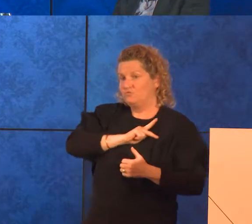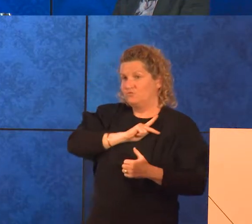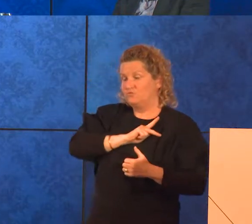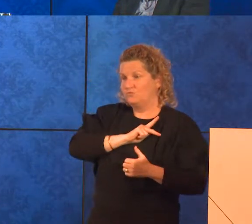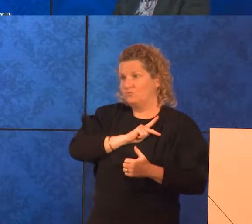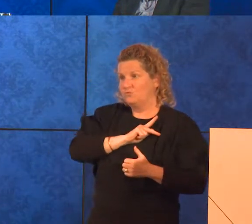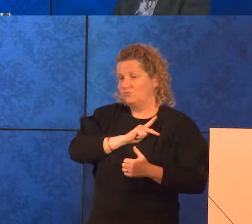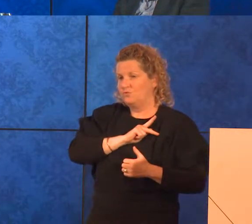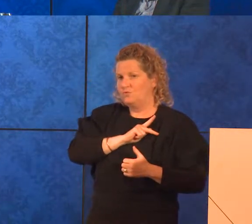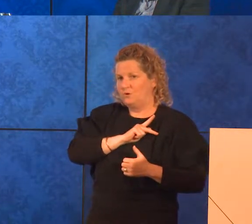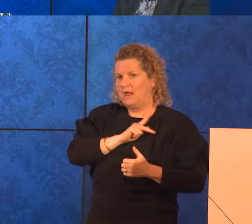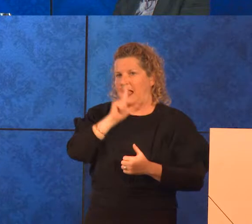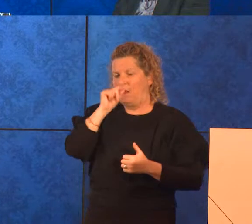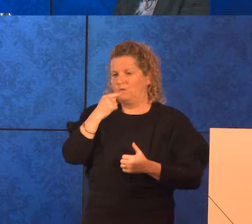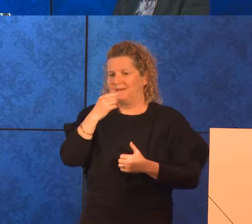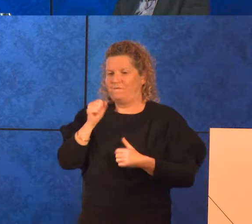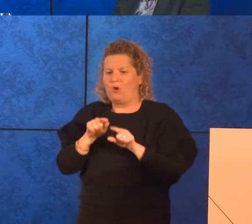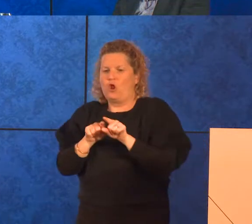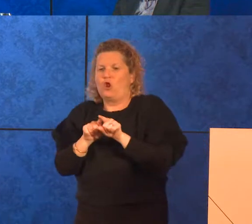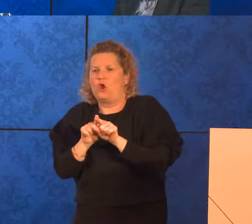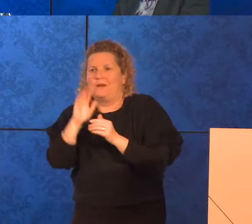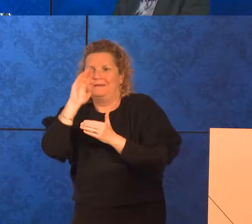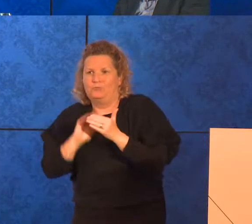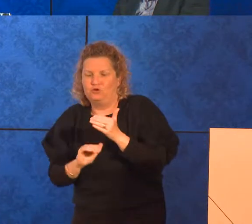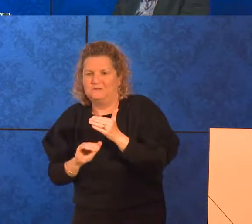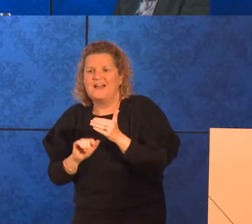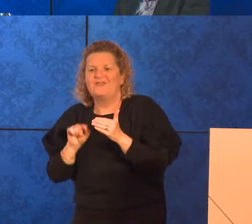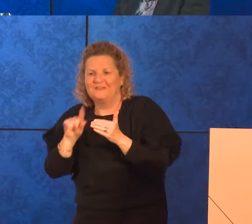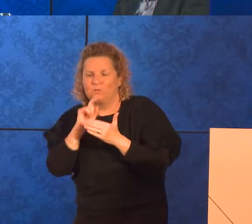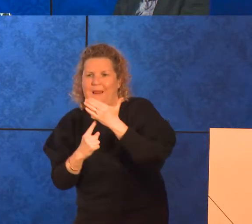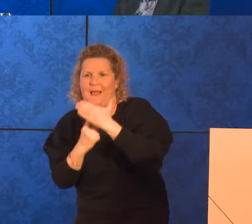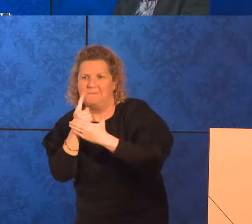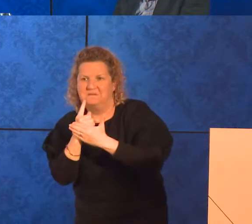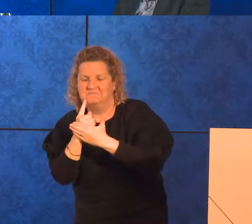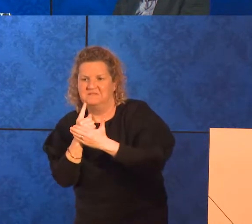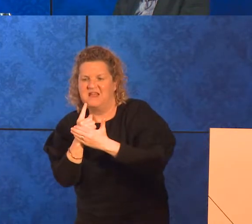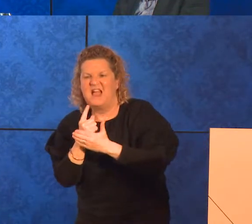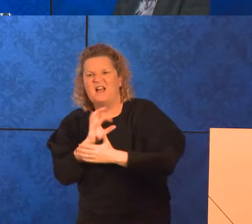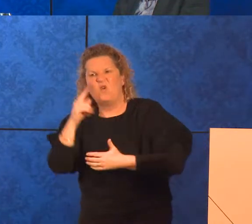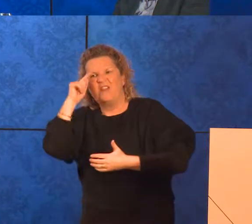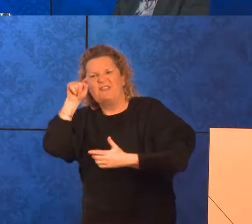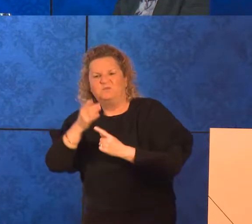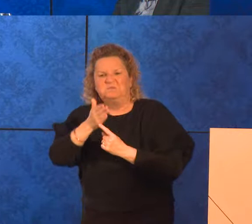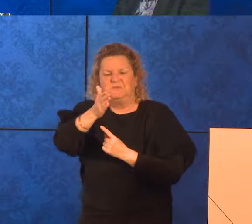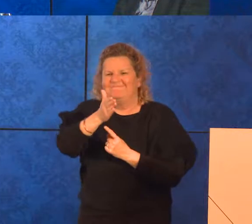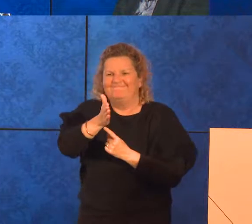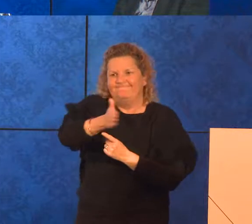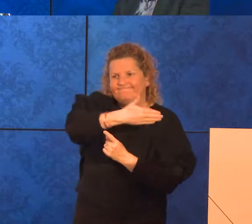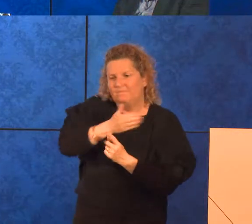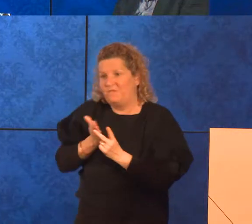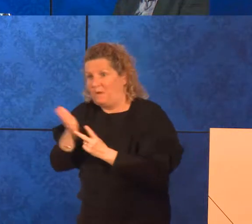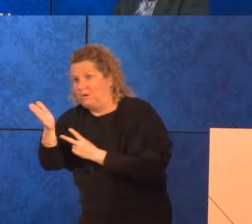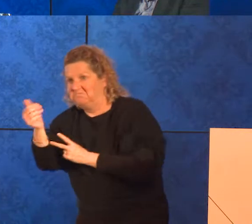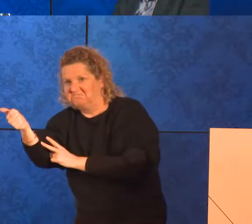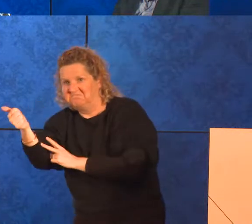from having a learned experience, this is going to be the outcome, and therefore I don't think that's a good pathway to take. And I think it's